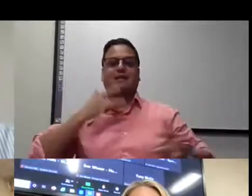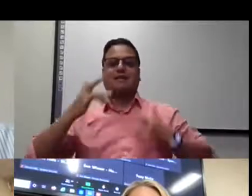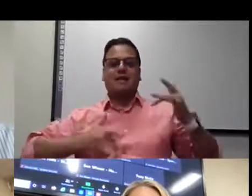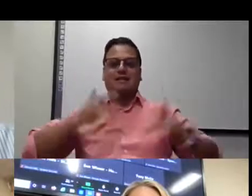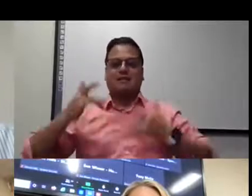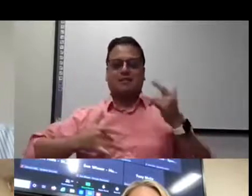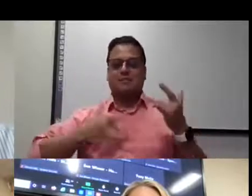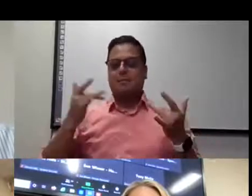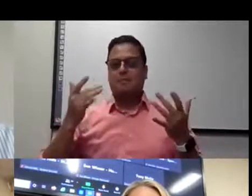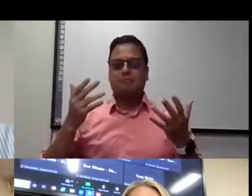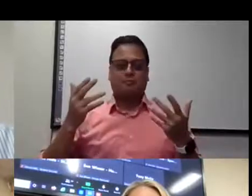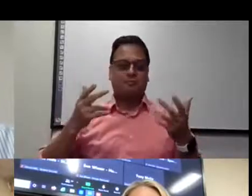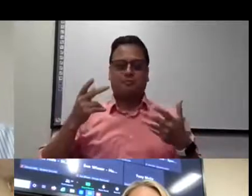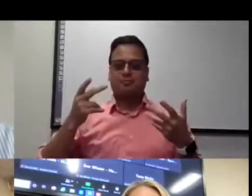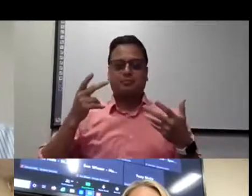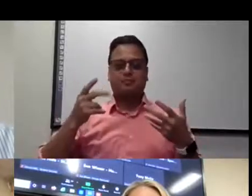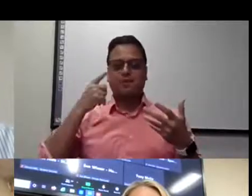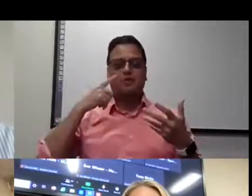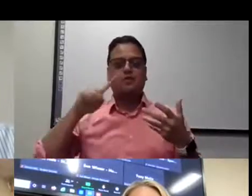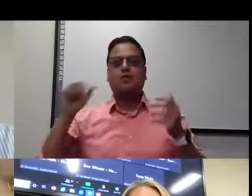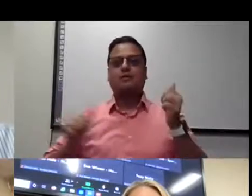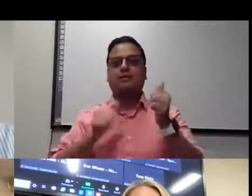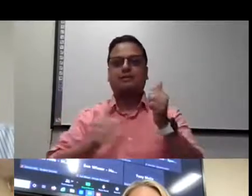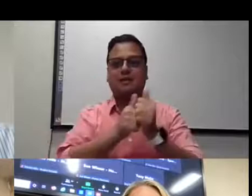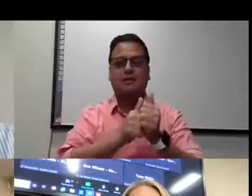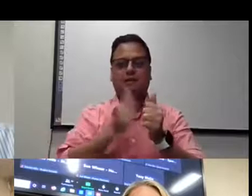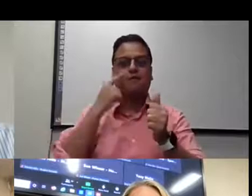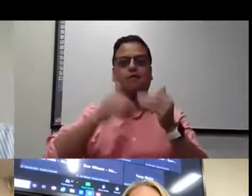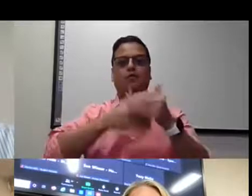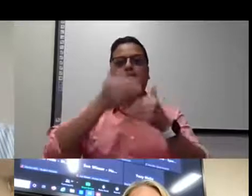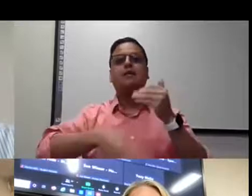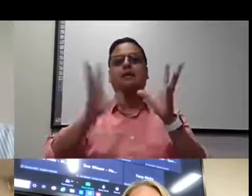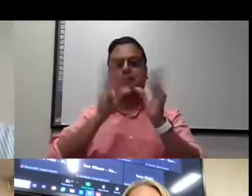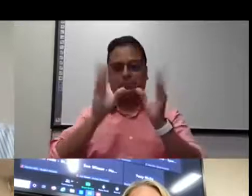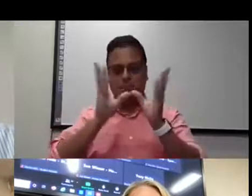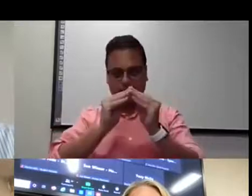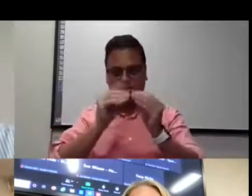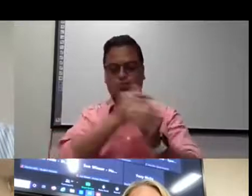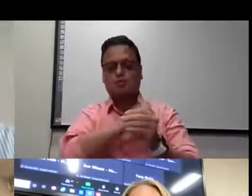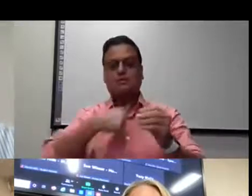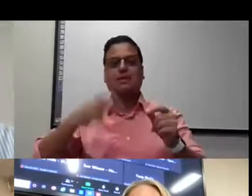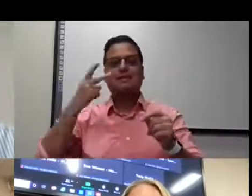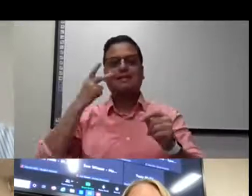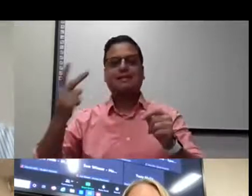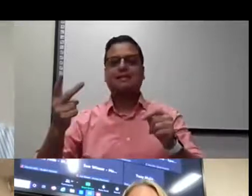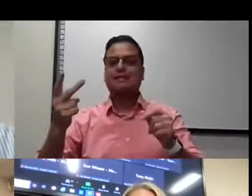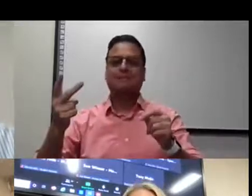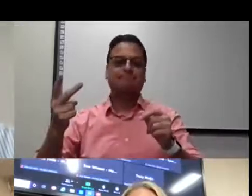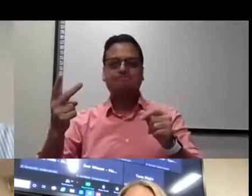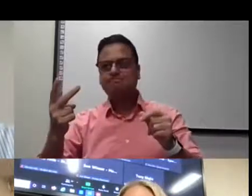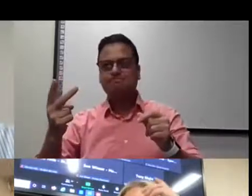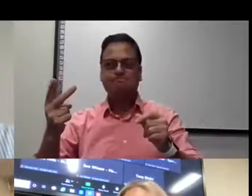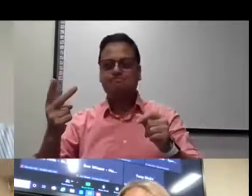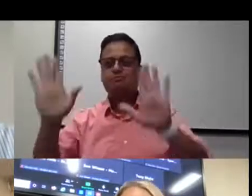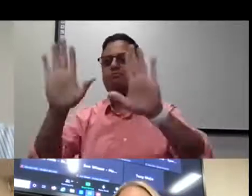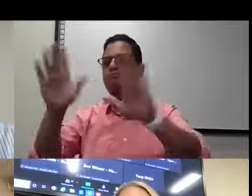for the update that's coming at our next meeting so that we can see, okay, so stepping back,